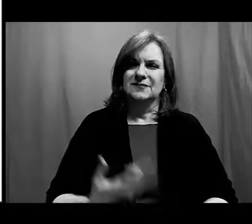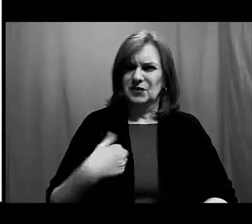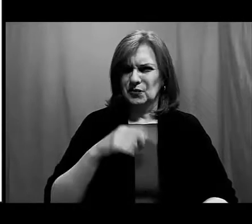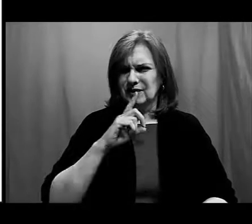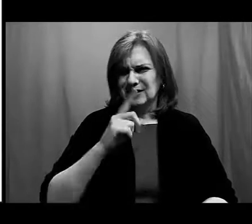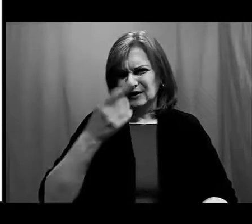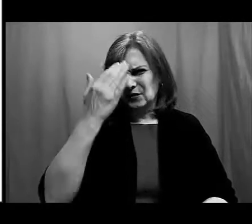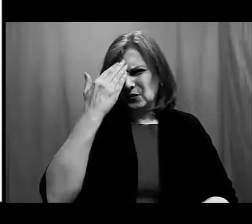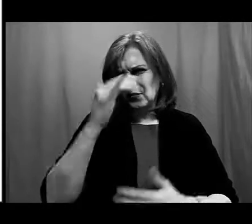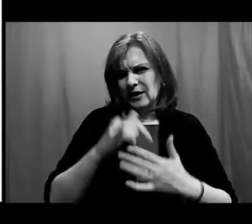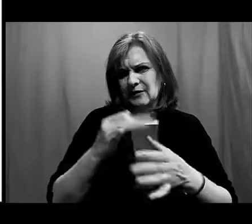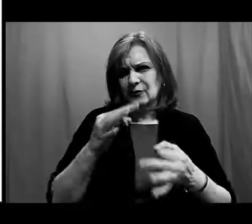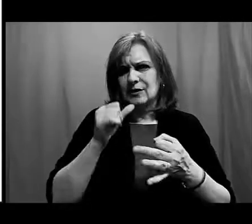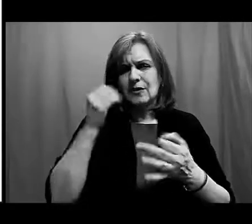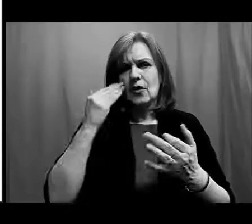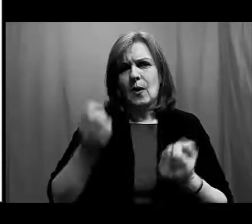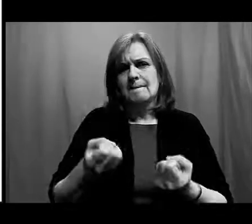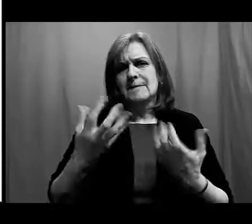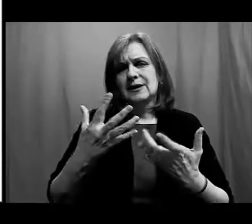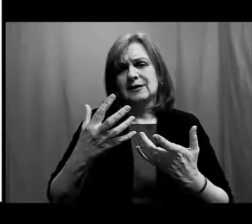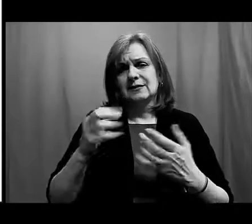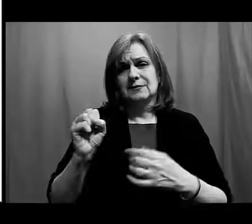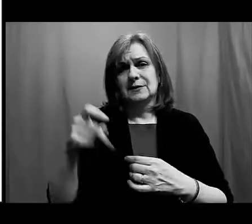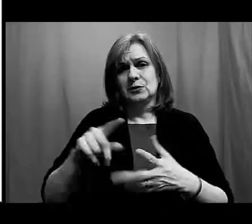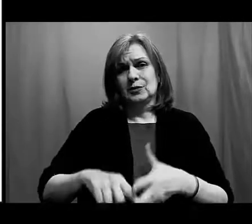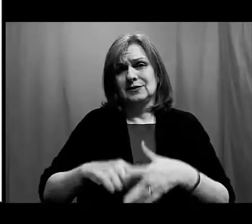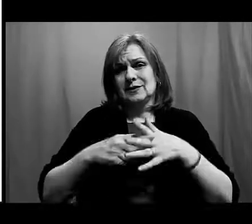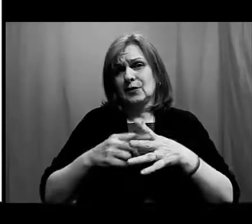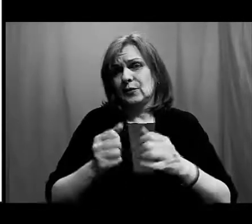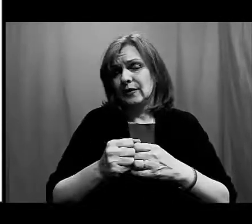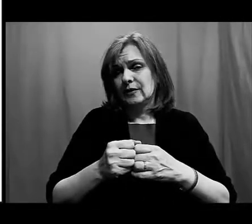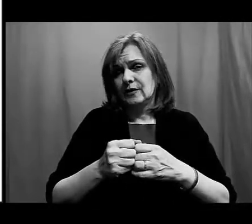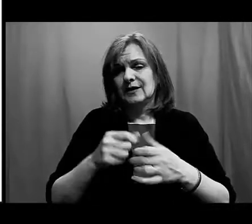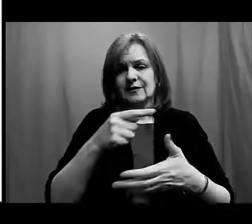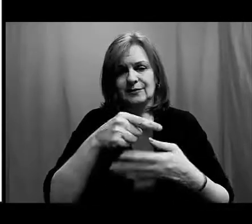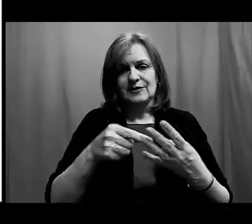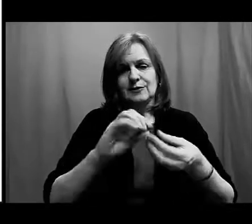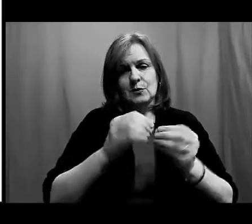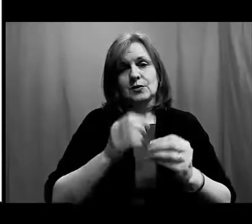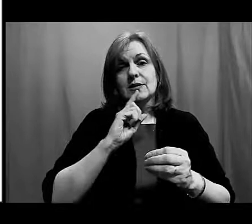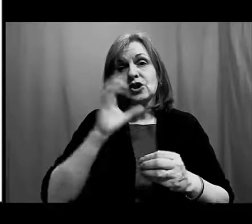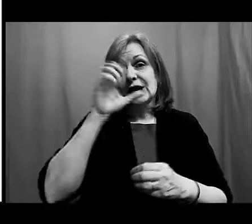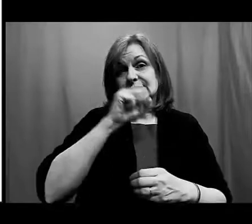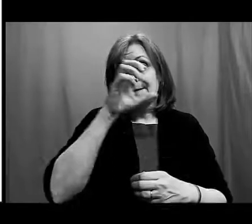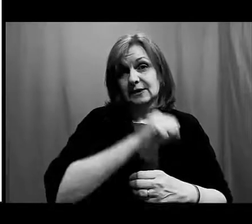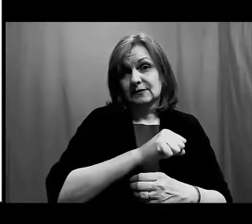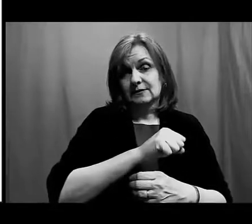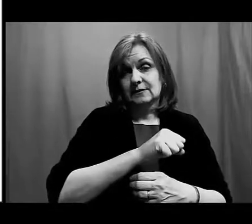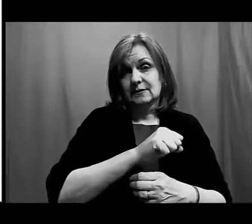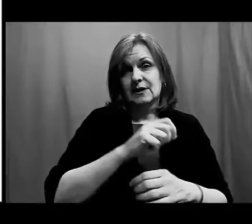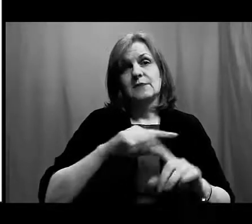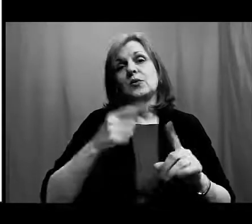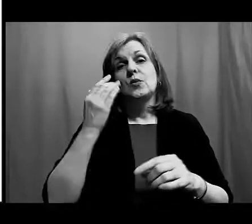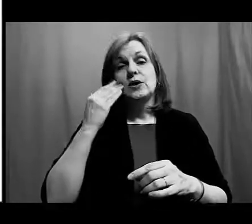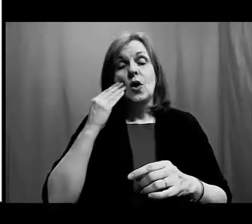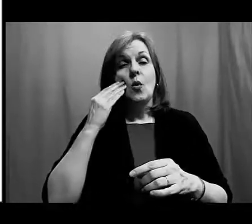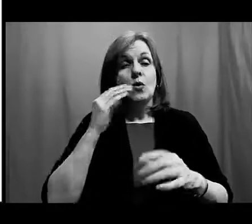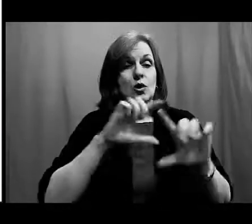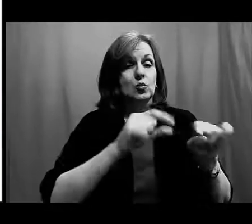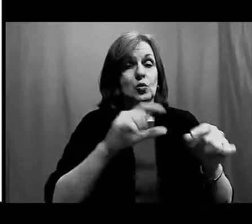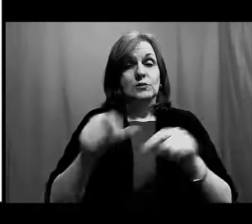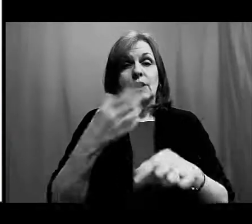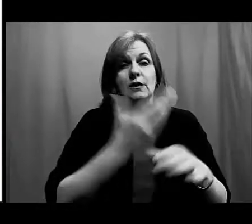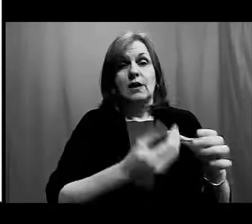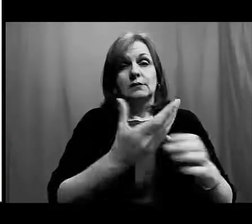But do we really know that if we don't know a starting point? So these are all estimates. Keep that in mind. But we do know that we are